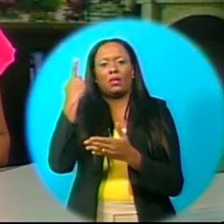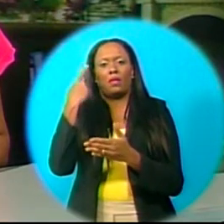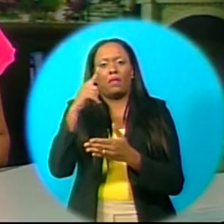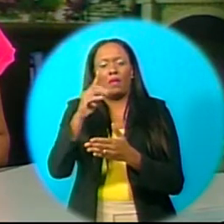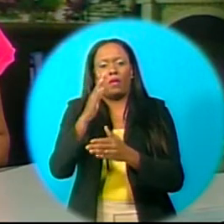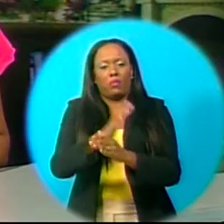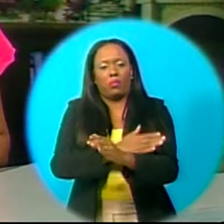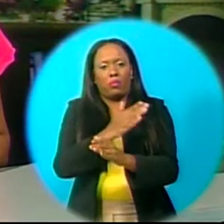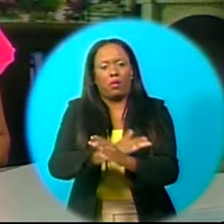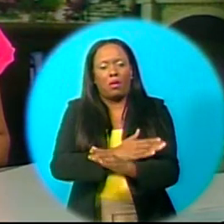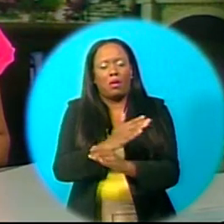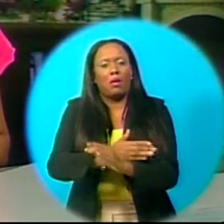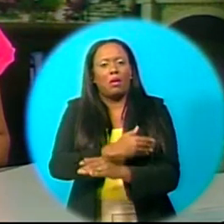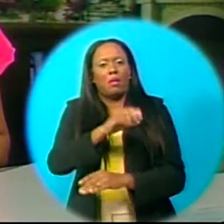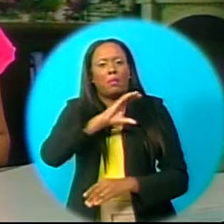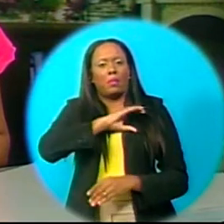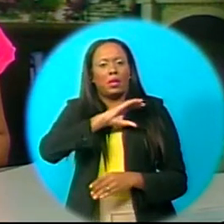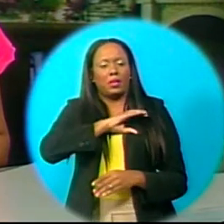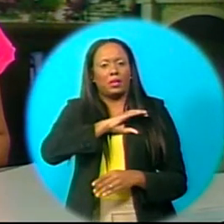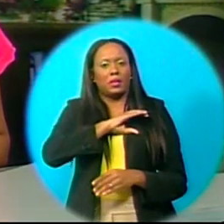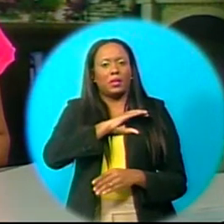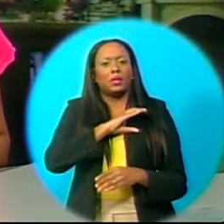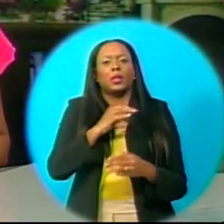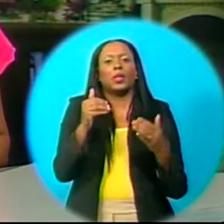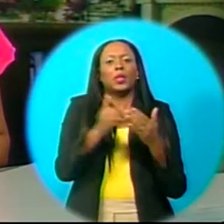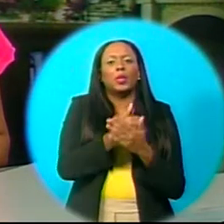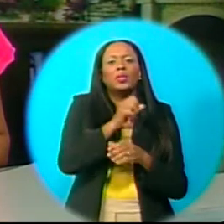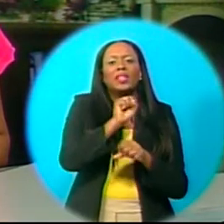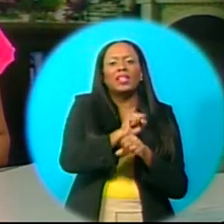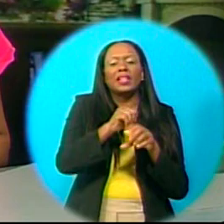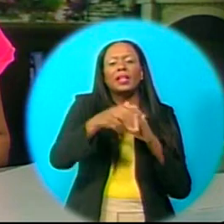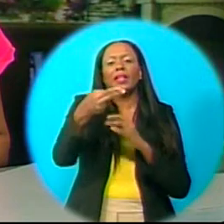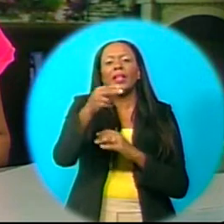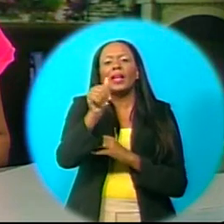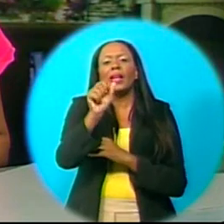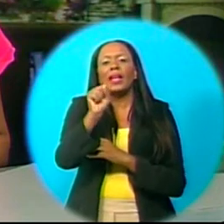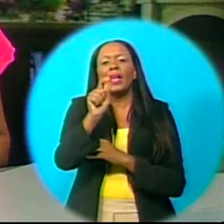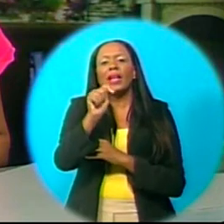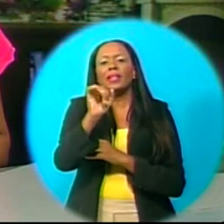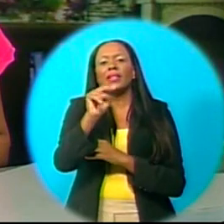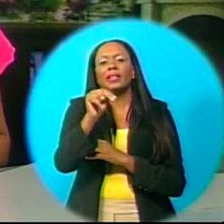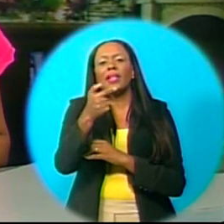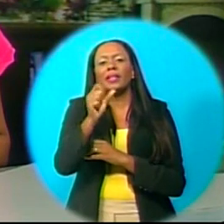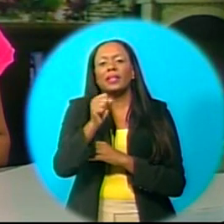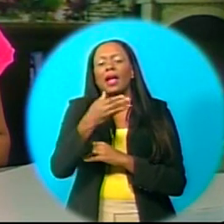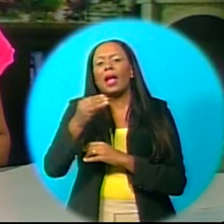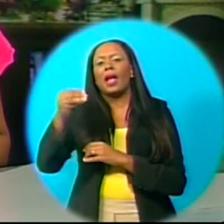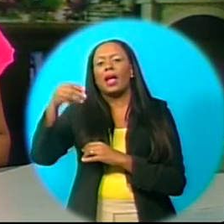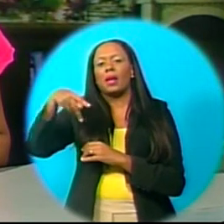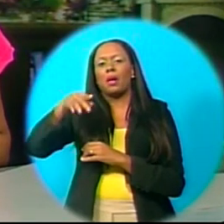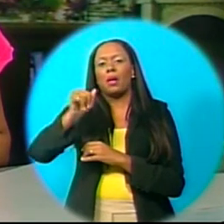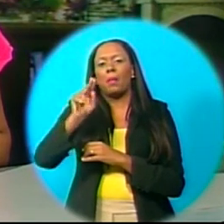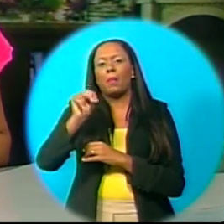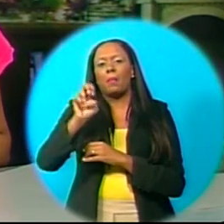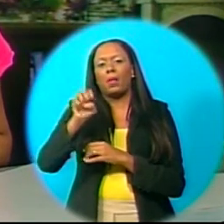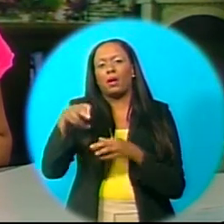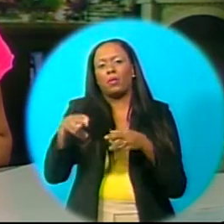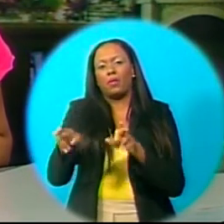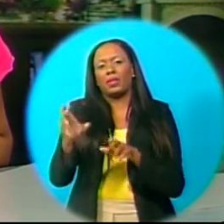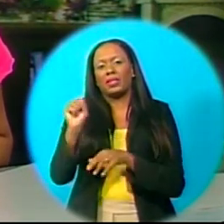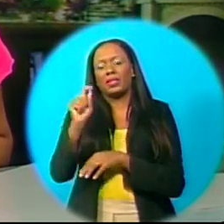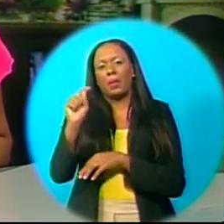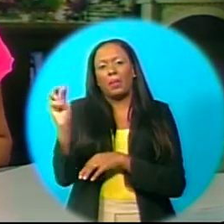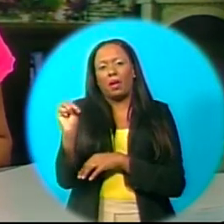of facilities for the police force. And these include a new station at Hastings and a new headquarters at the Pine Road in St. Michael.